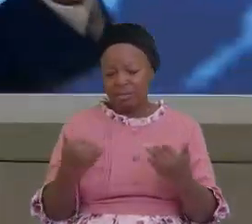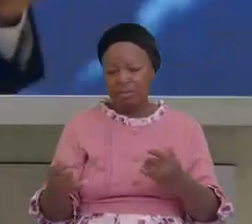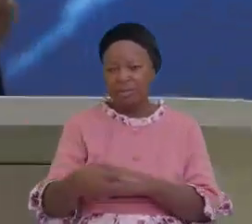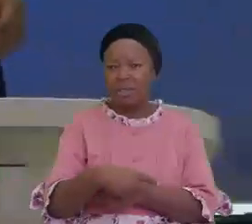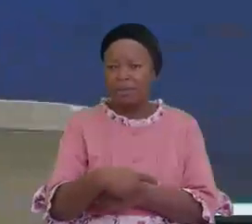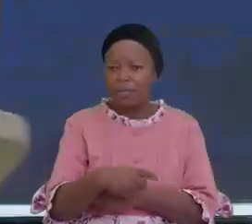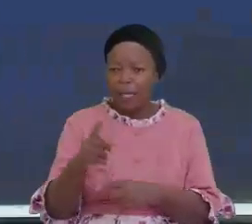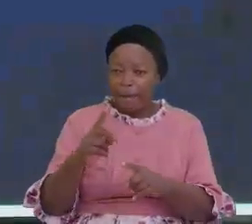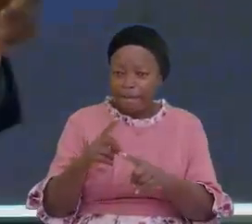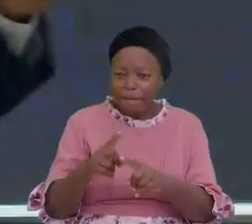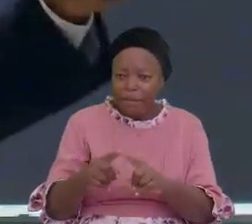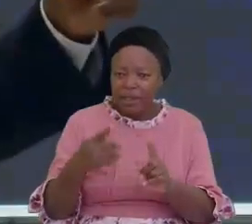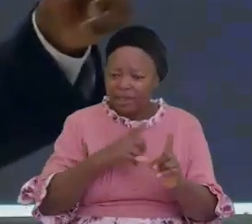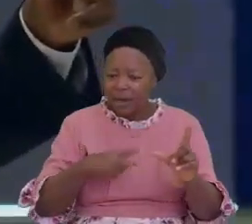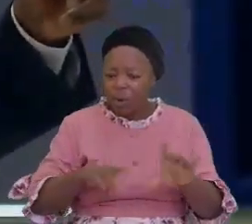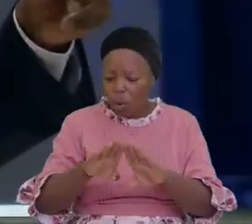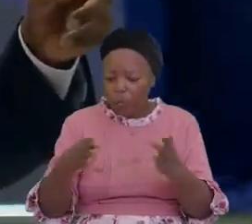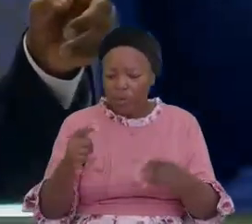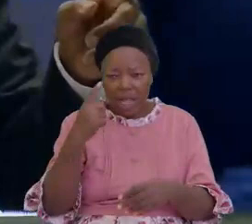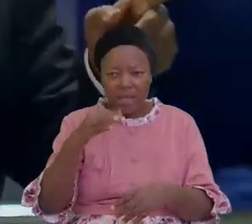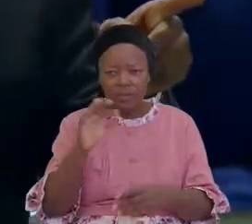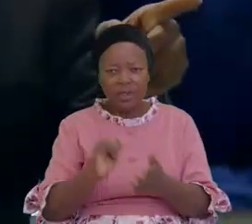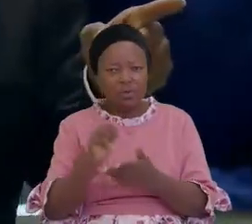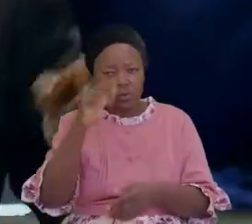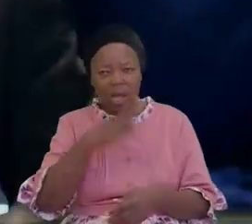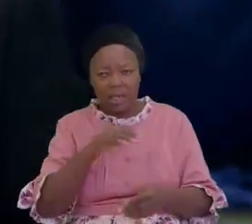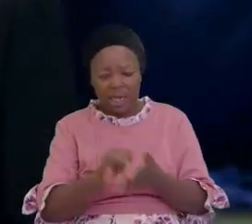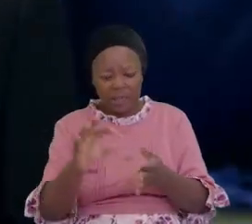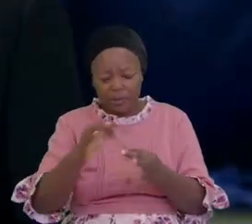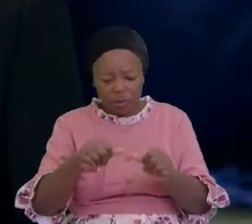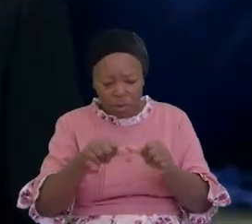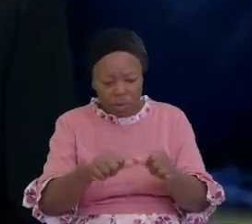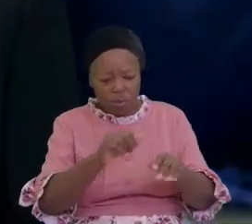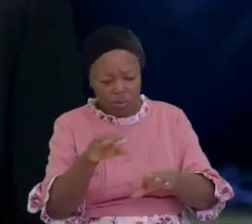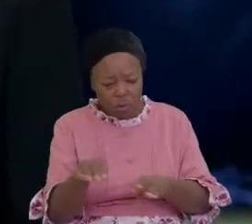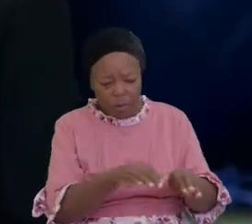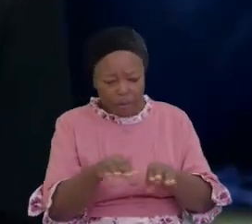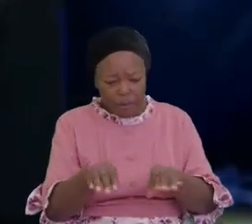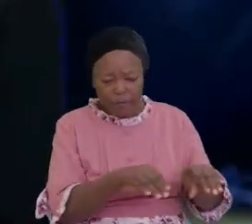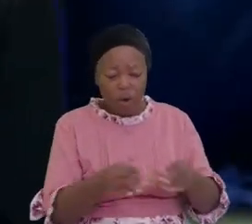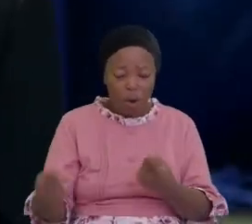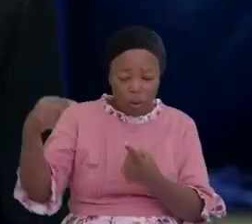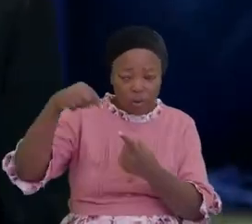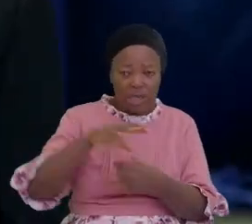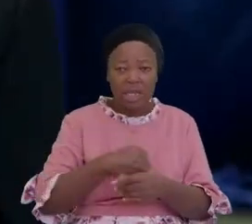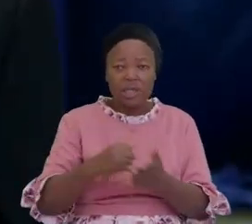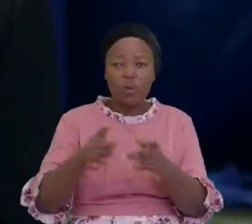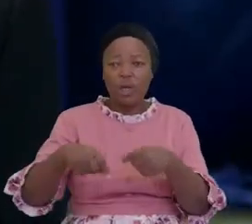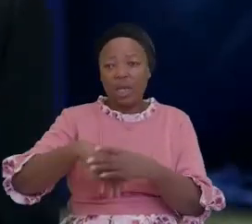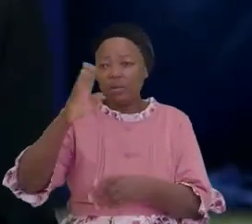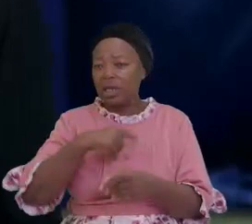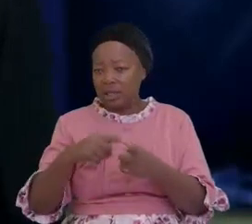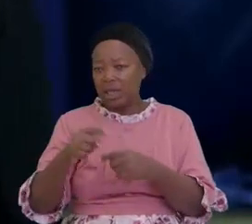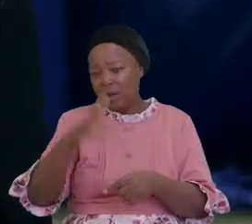But the Lord opened the eyes of that woman, and that spirit kept on moving until it went out. And they said, don't come